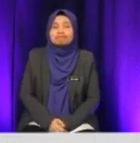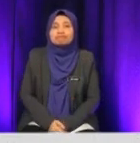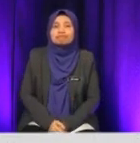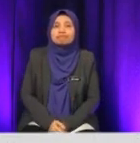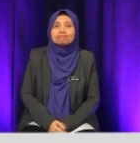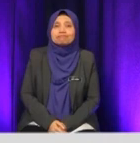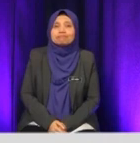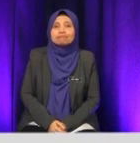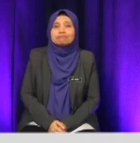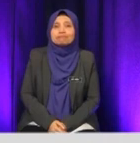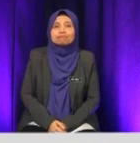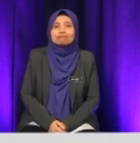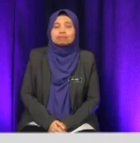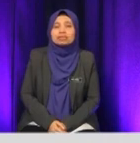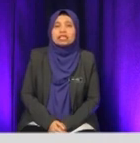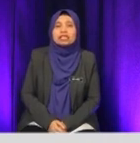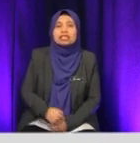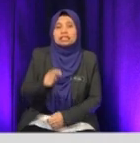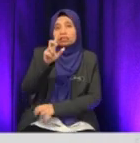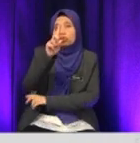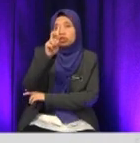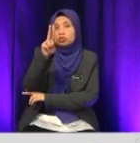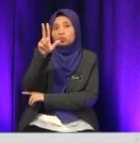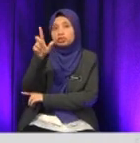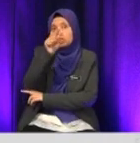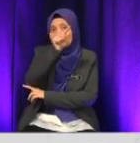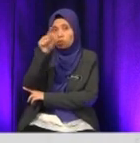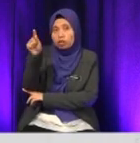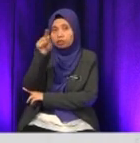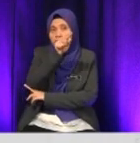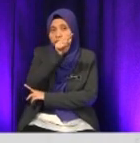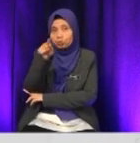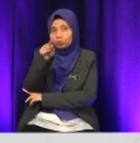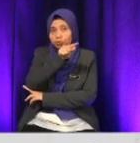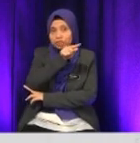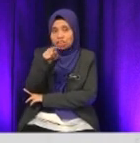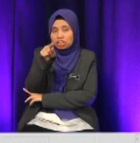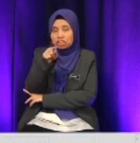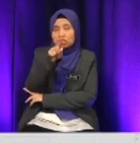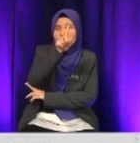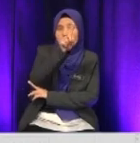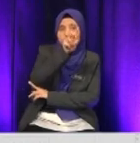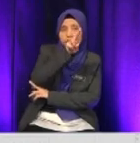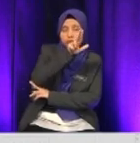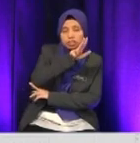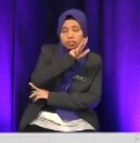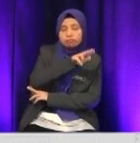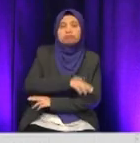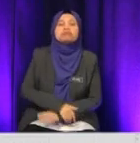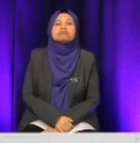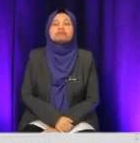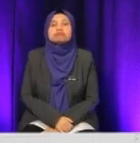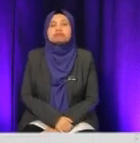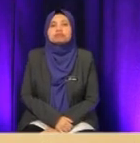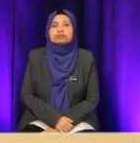At the third sentence. Okay, the third line here. So we have The organizers will arrange a